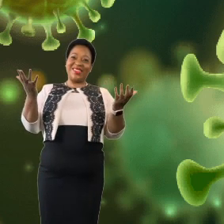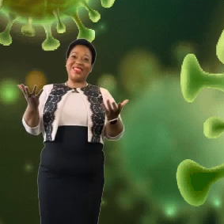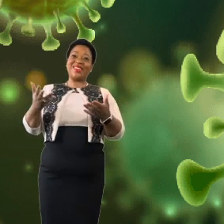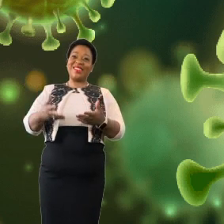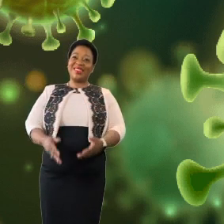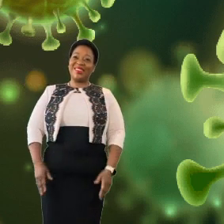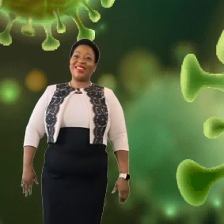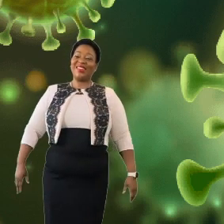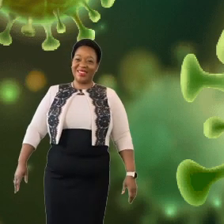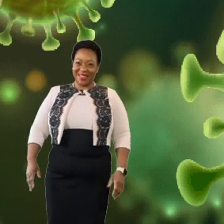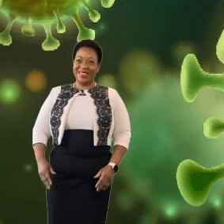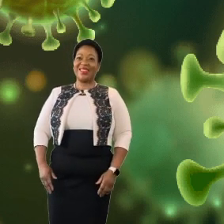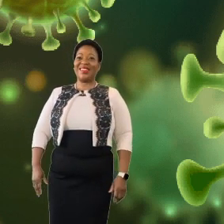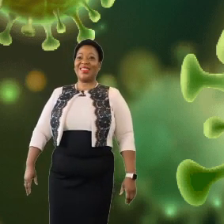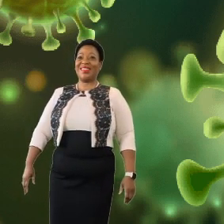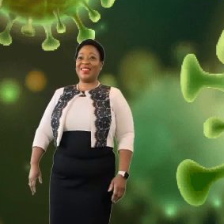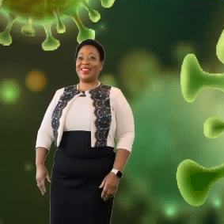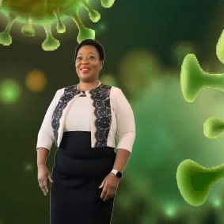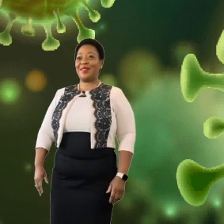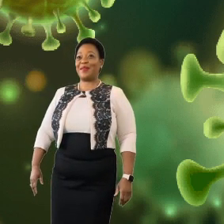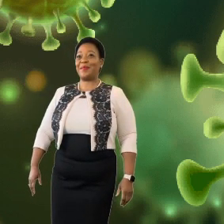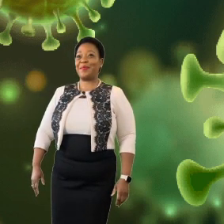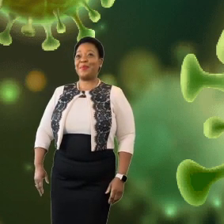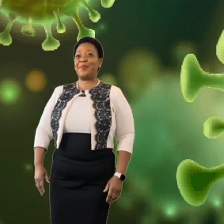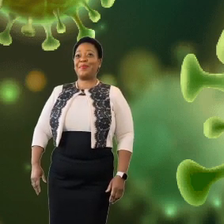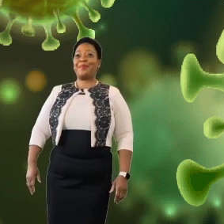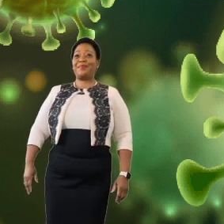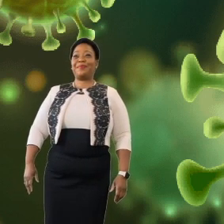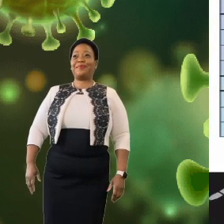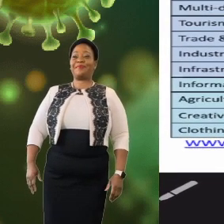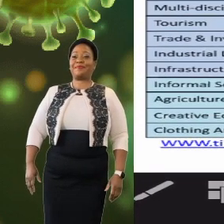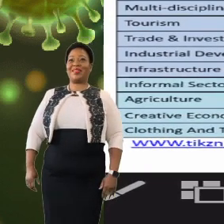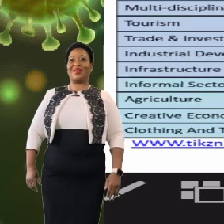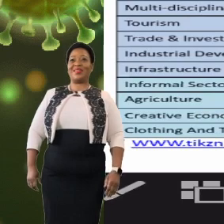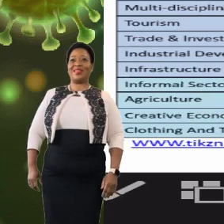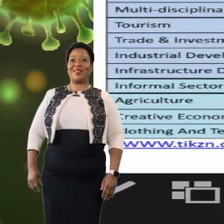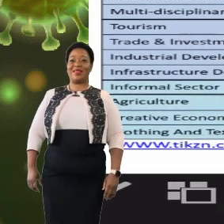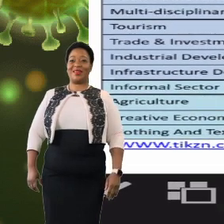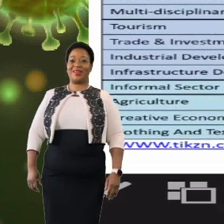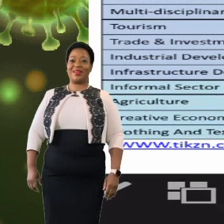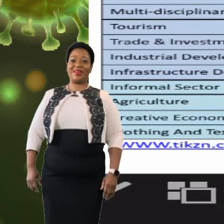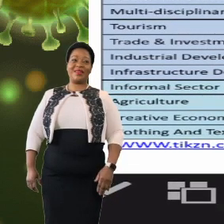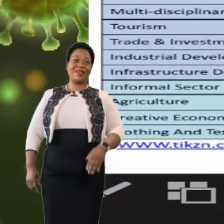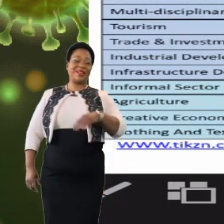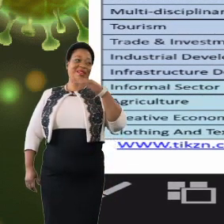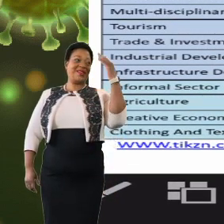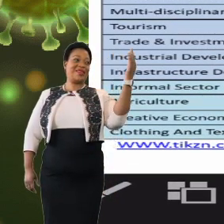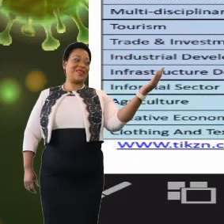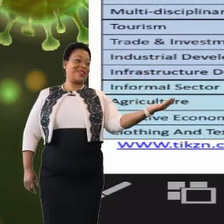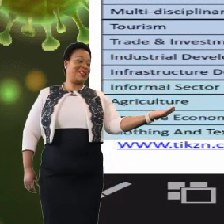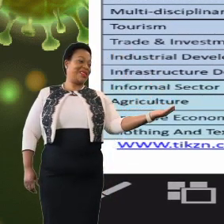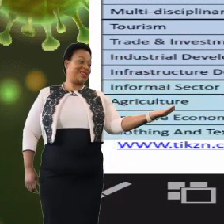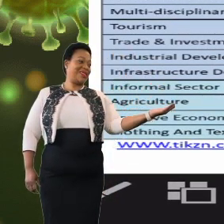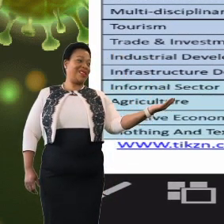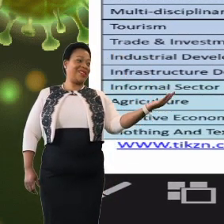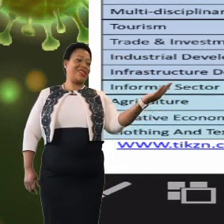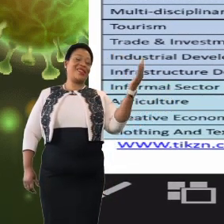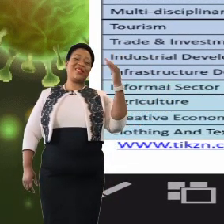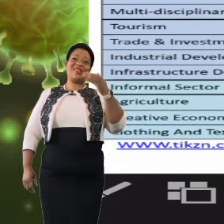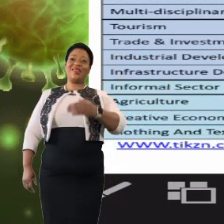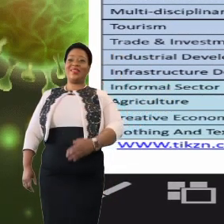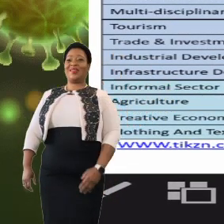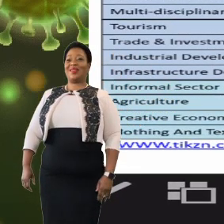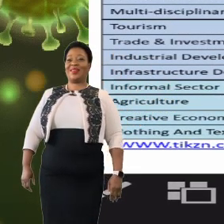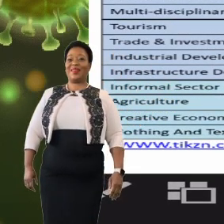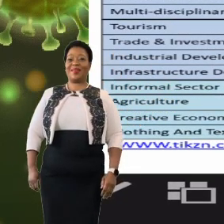tourism webinar. The tourism sector is quite an important sector that has been hard hit. So I'm